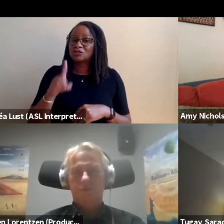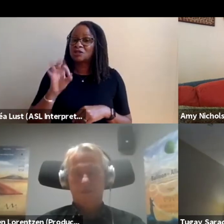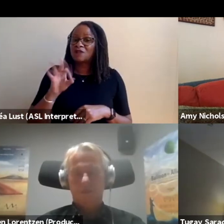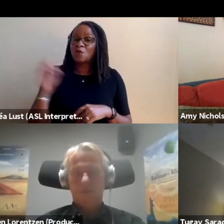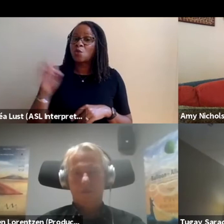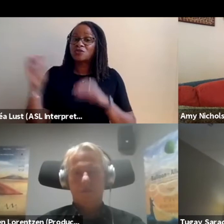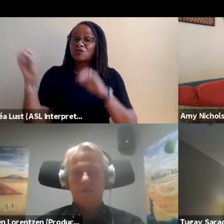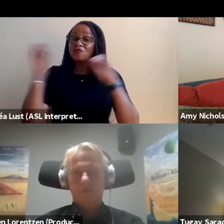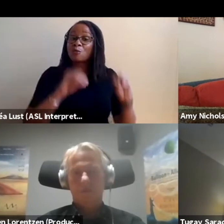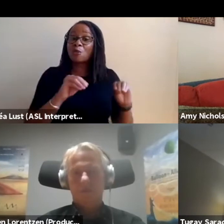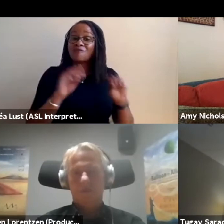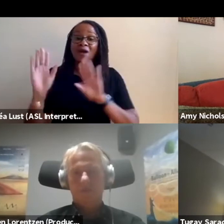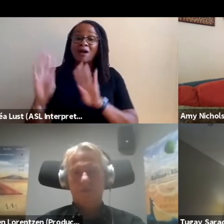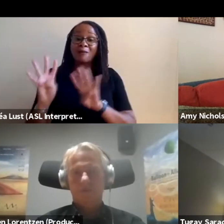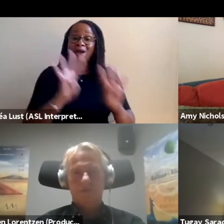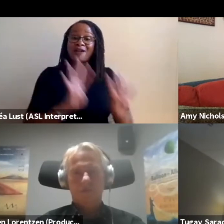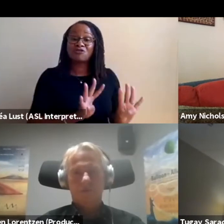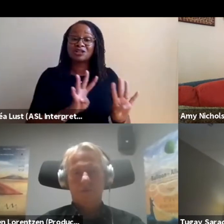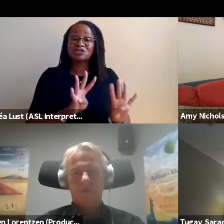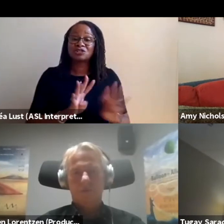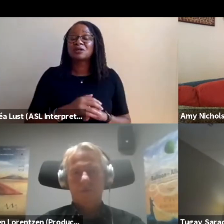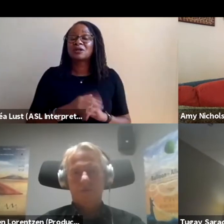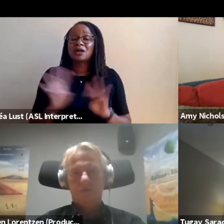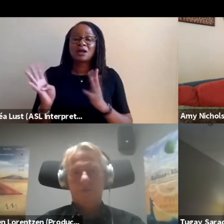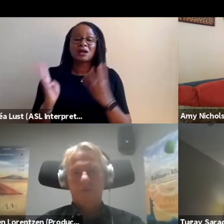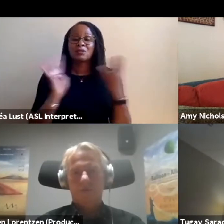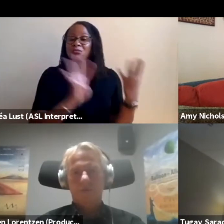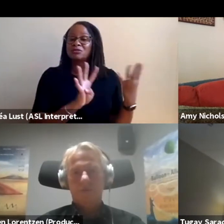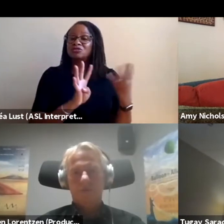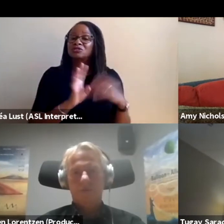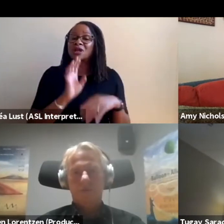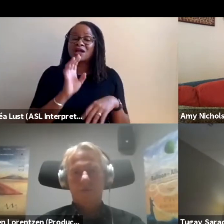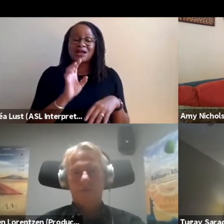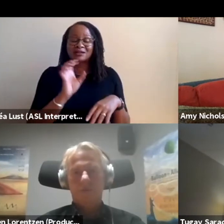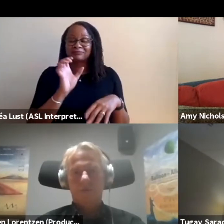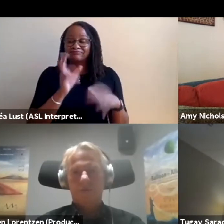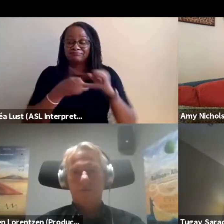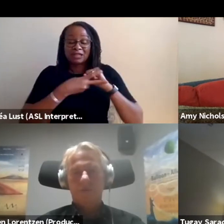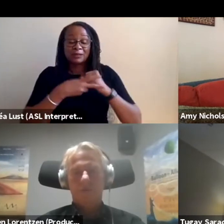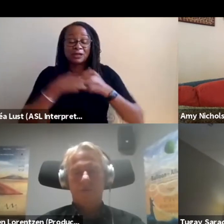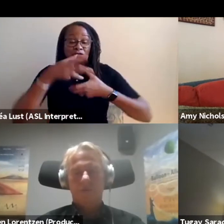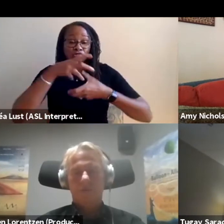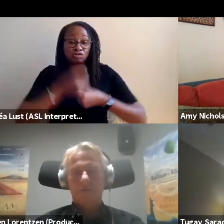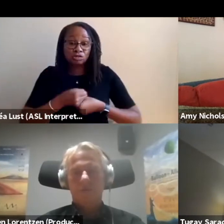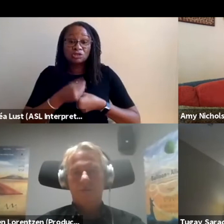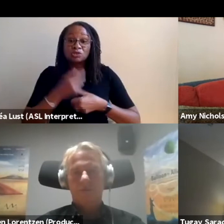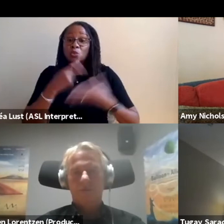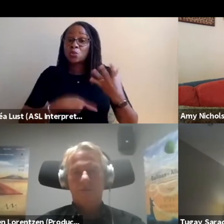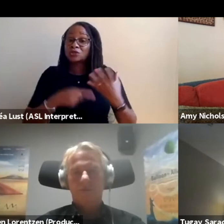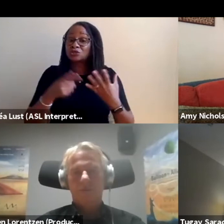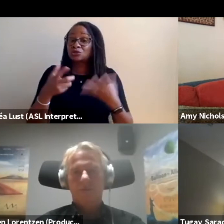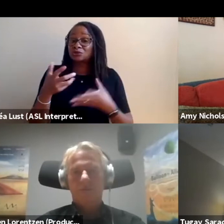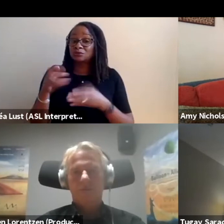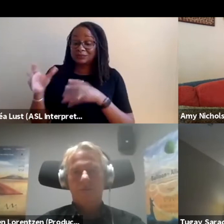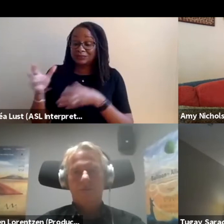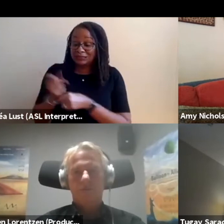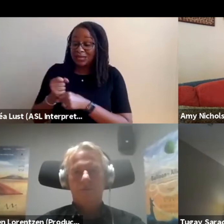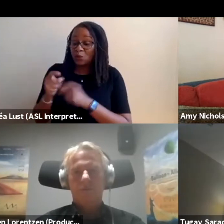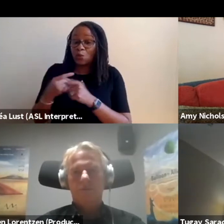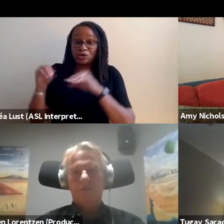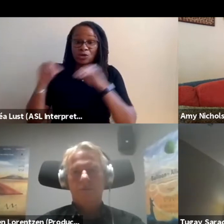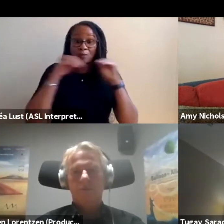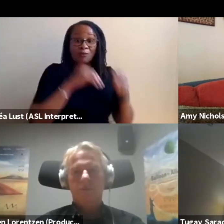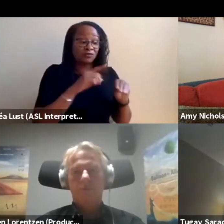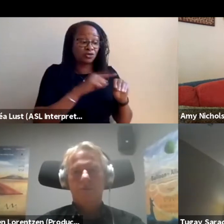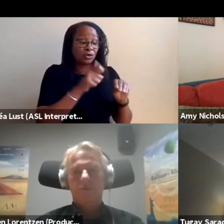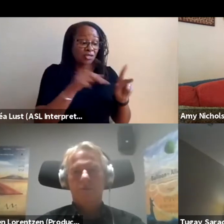It's a question of keeping old traditions, or traditions what you take with you when you move somewhere else, and when you